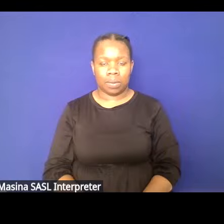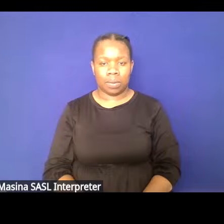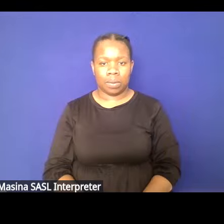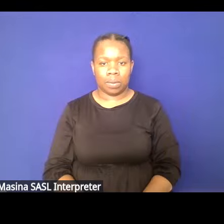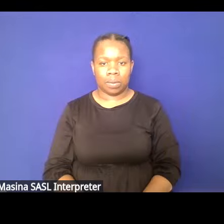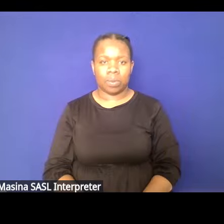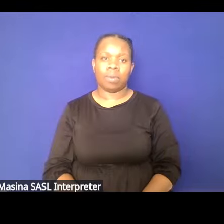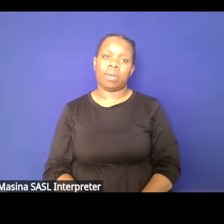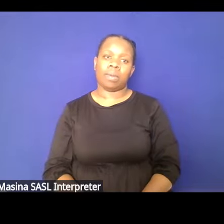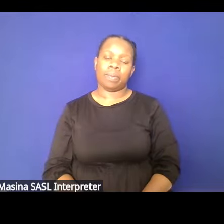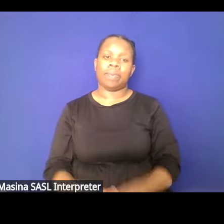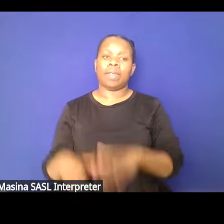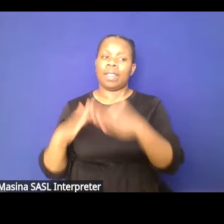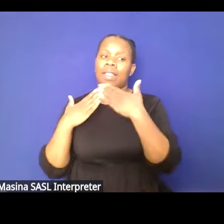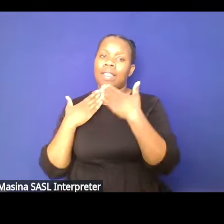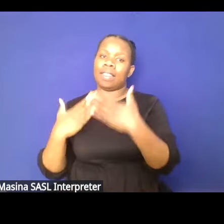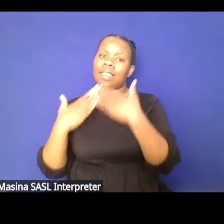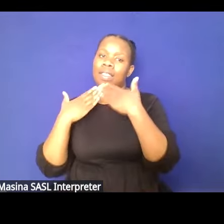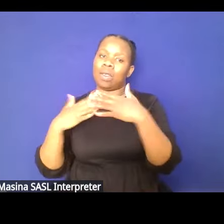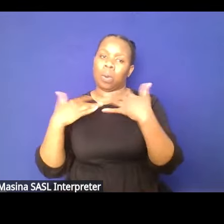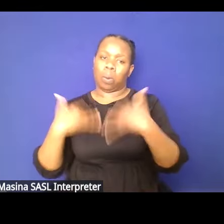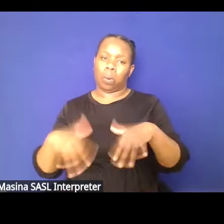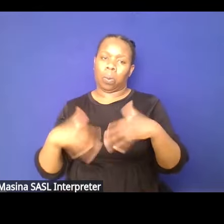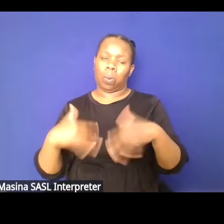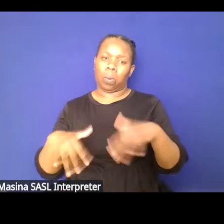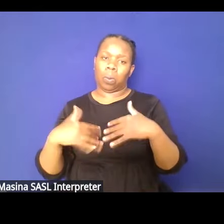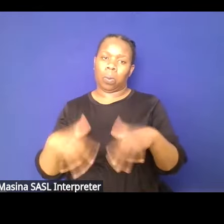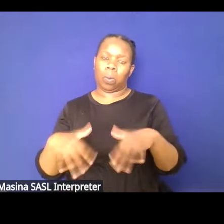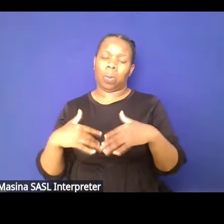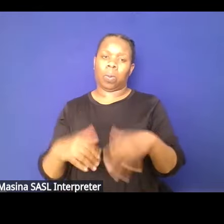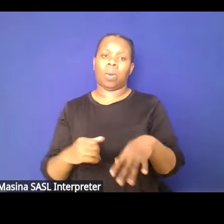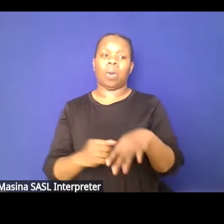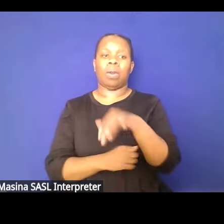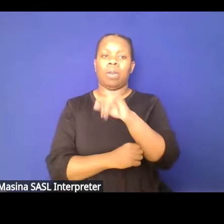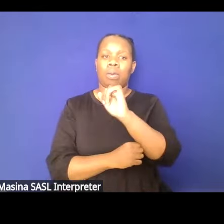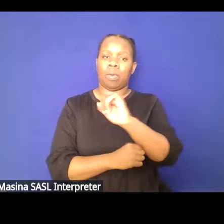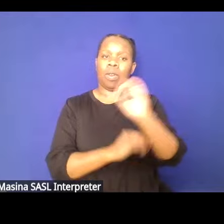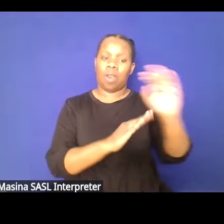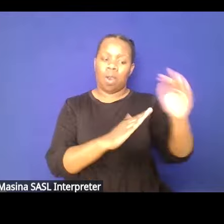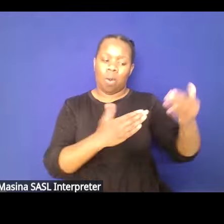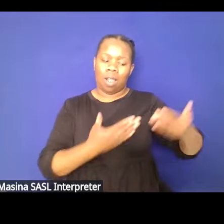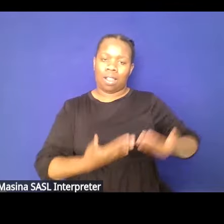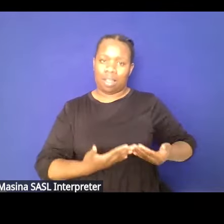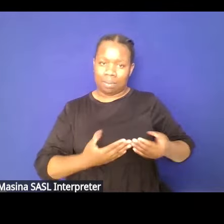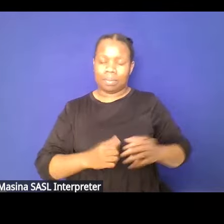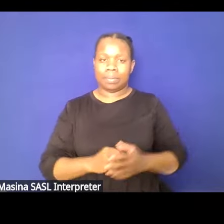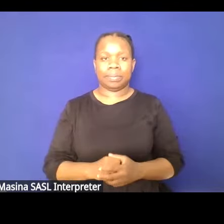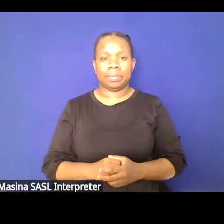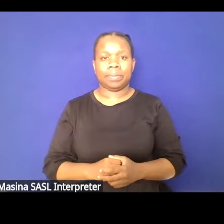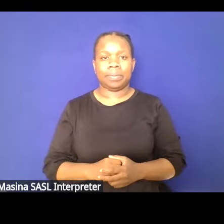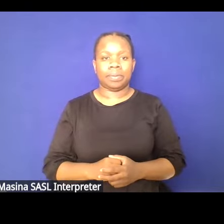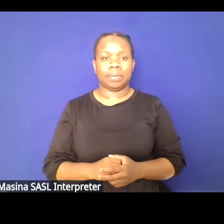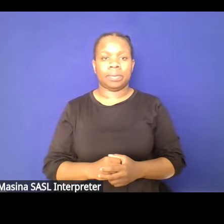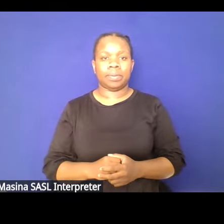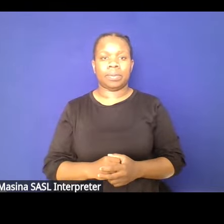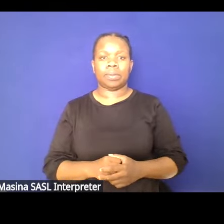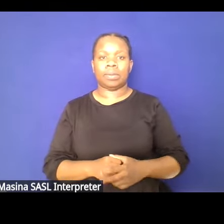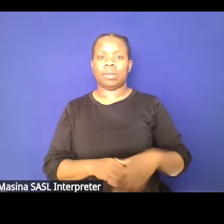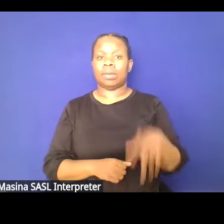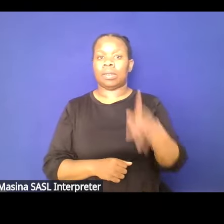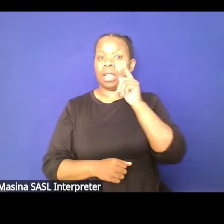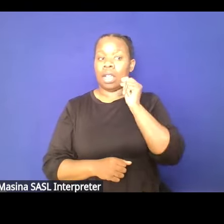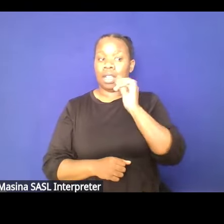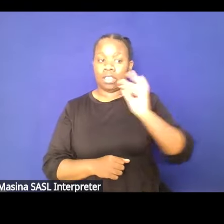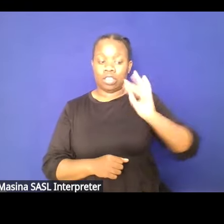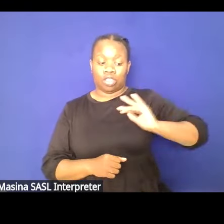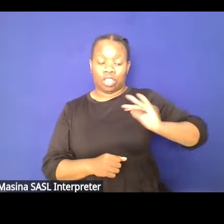Thank you, Mr. McKinney, for that wonderful and insightful welcome address. Ladies and gentlemen, this information